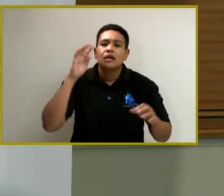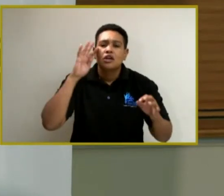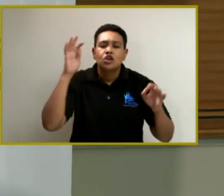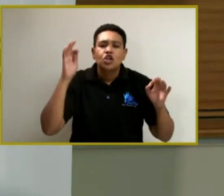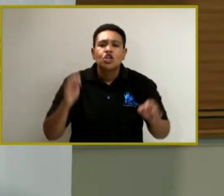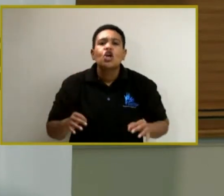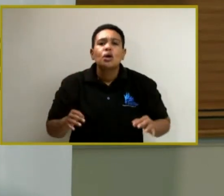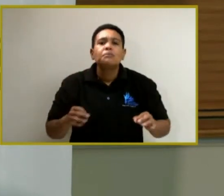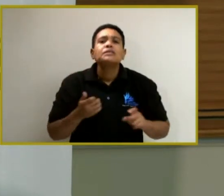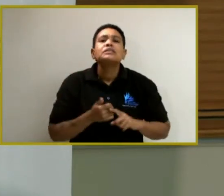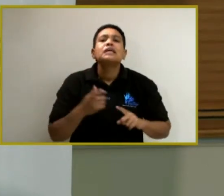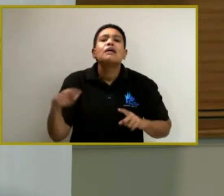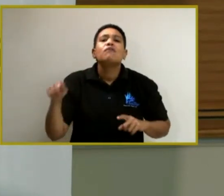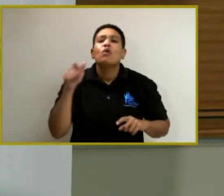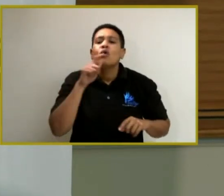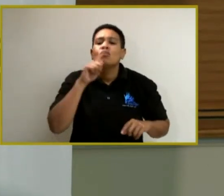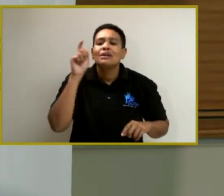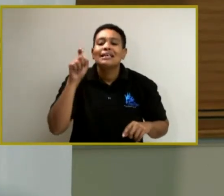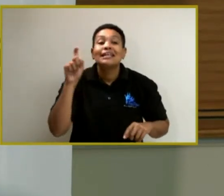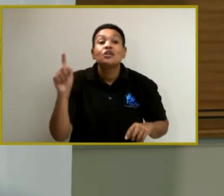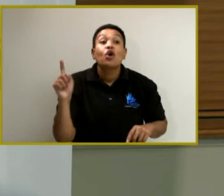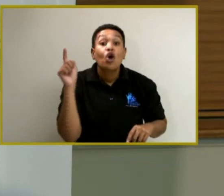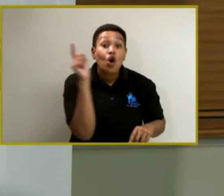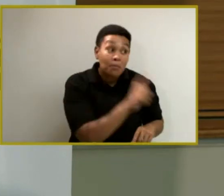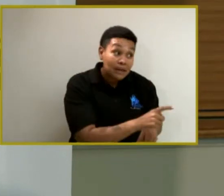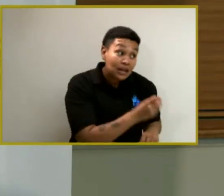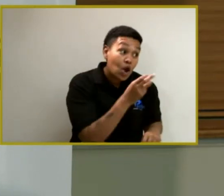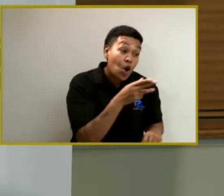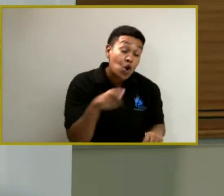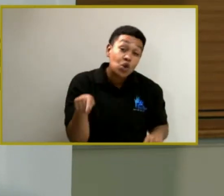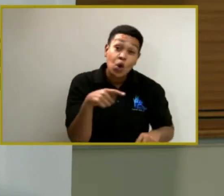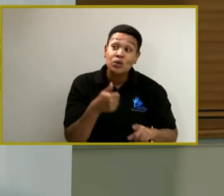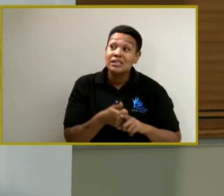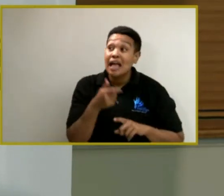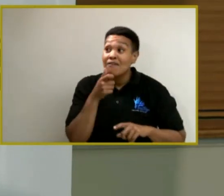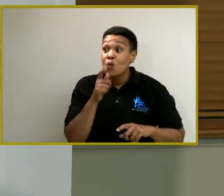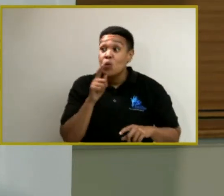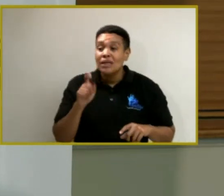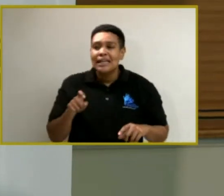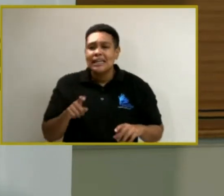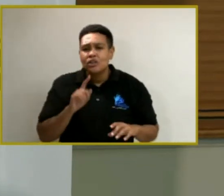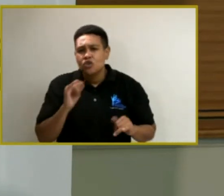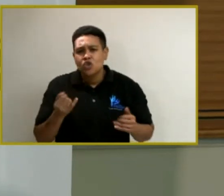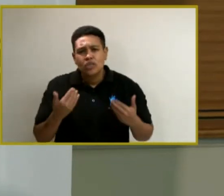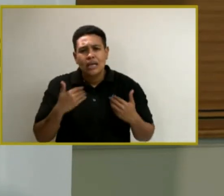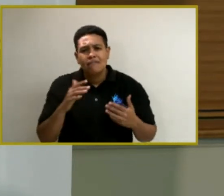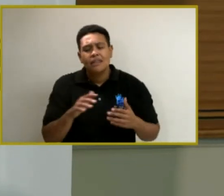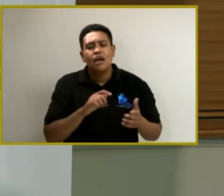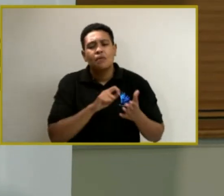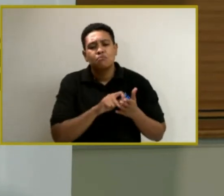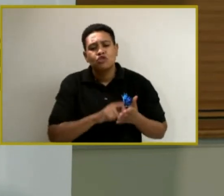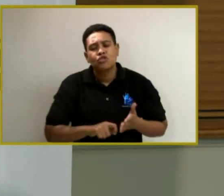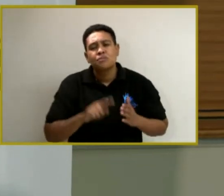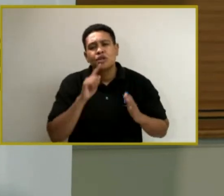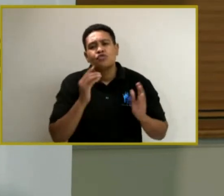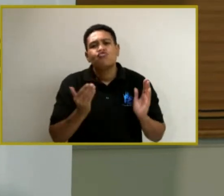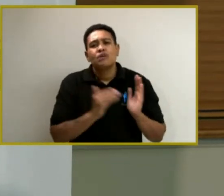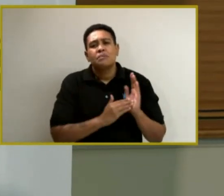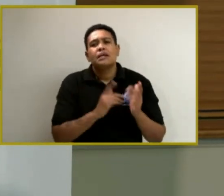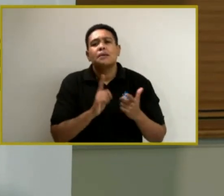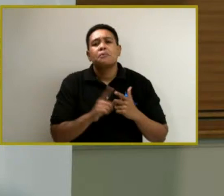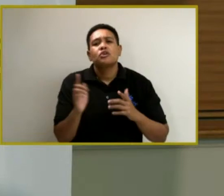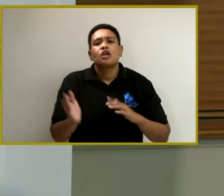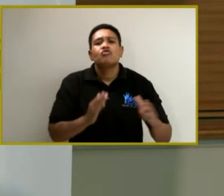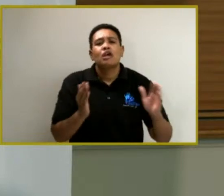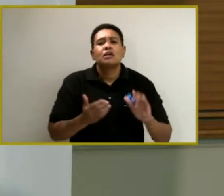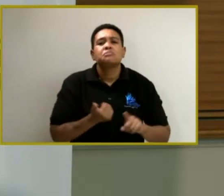of those that really do need to come in or those that need to just to have their prescriptions repeated, and arrangements